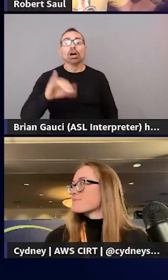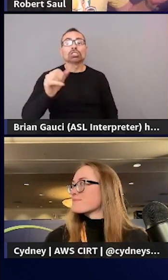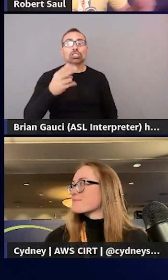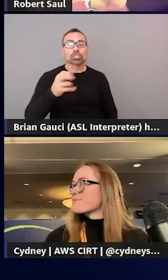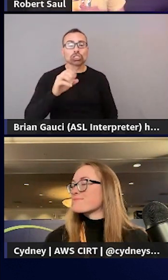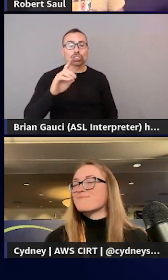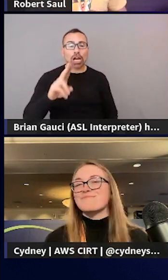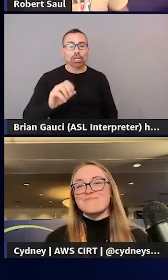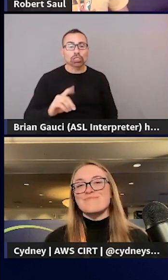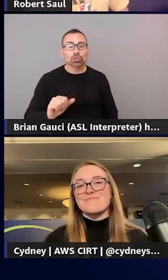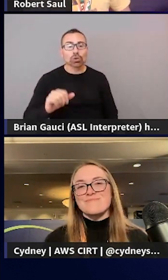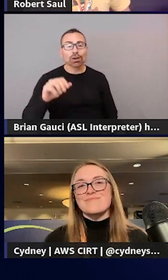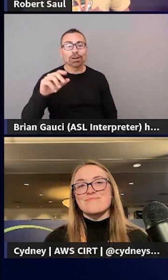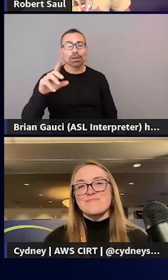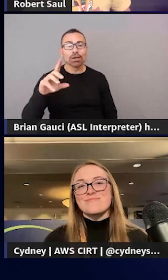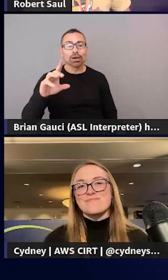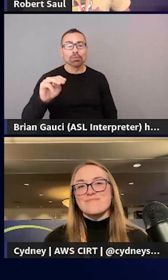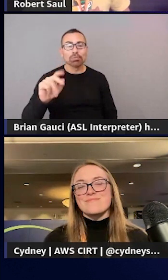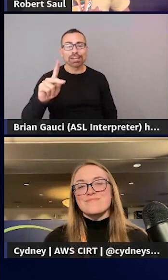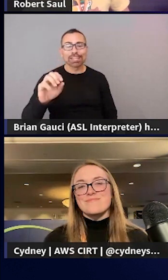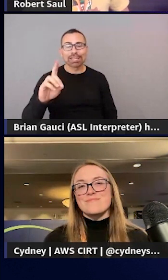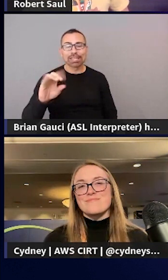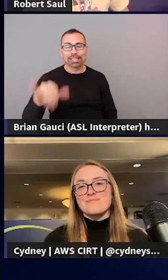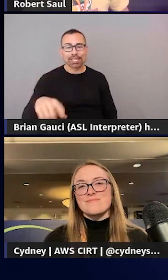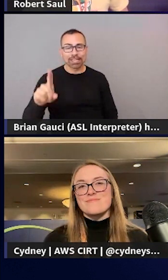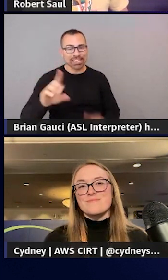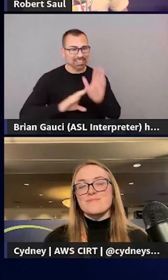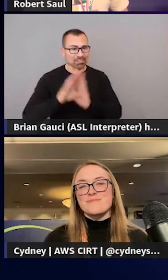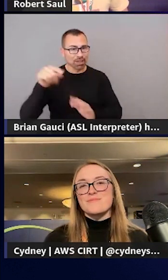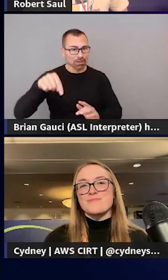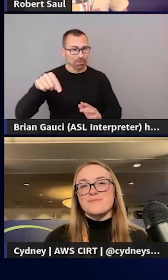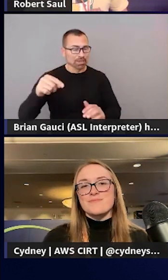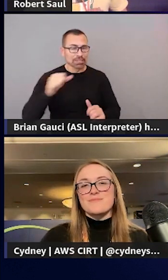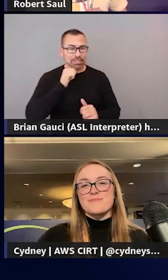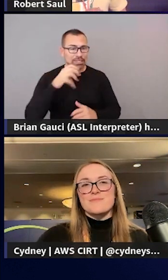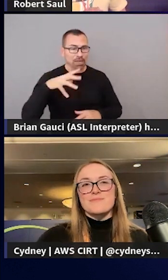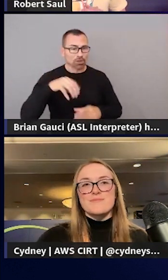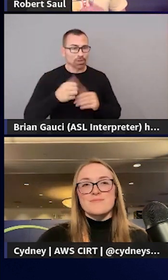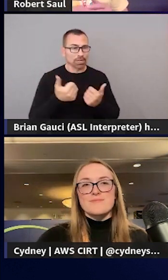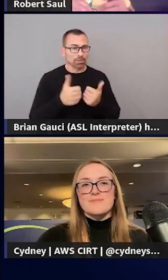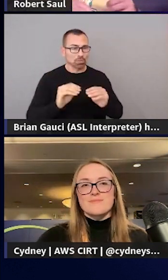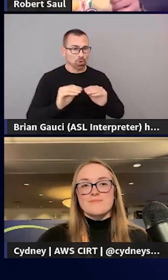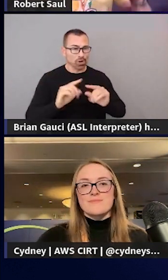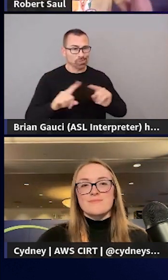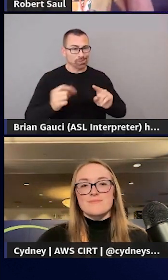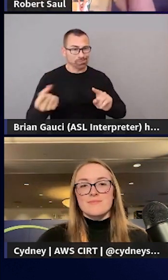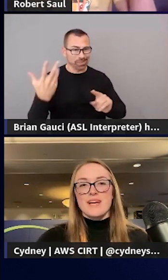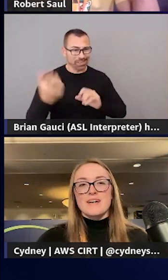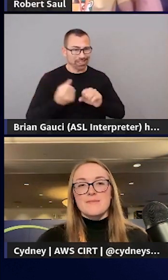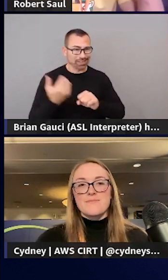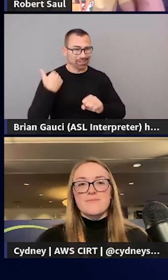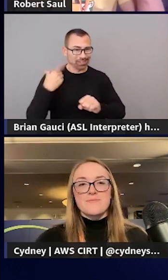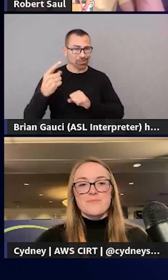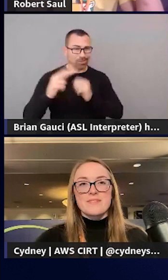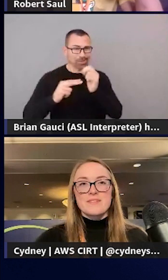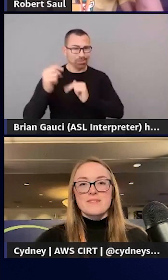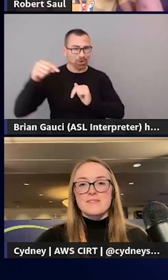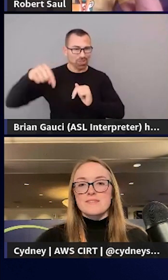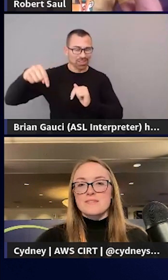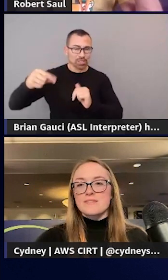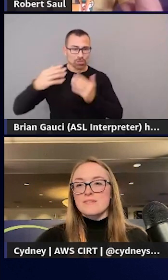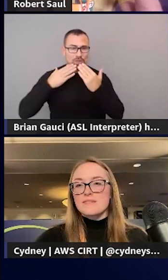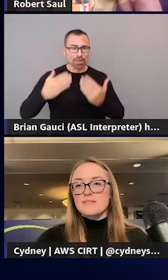larger family, but just many thanks to Josh for building this so many years ago. All right. So